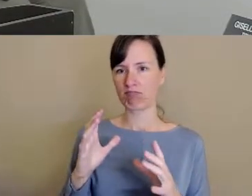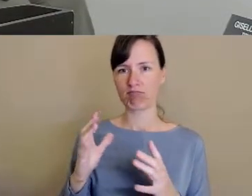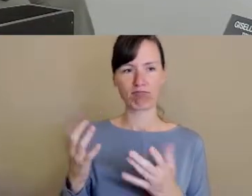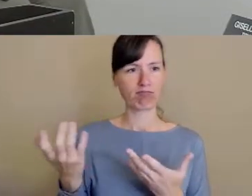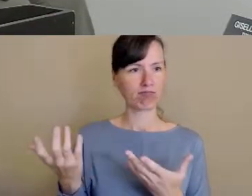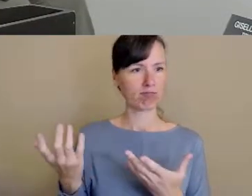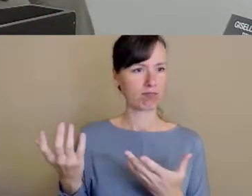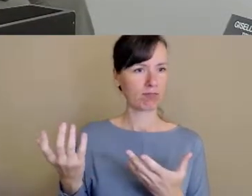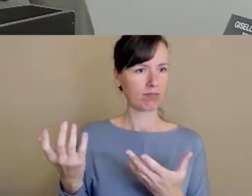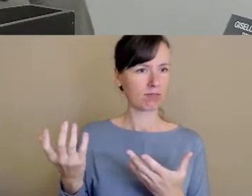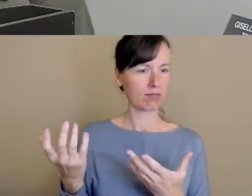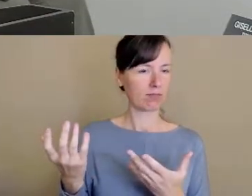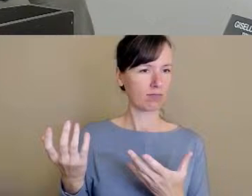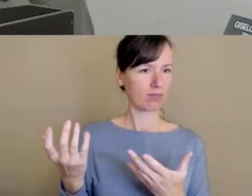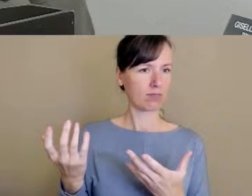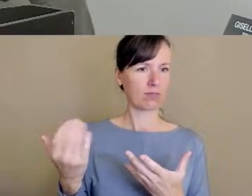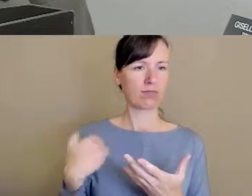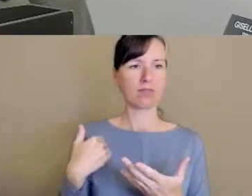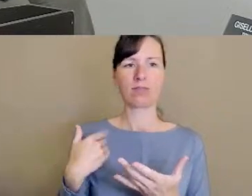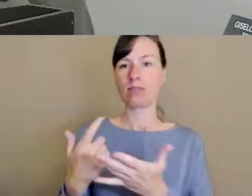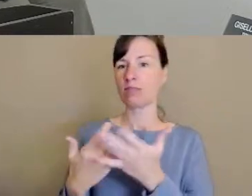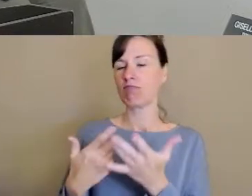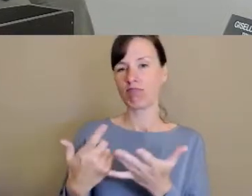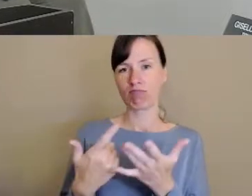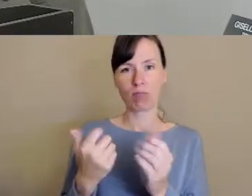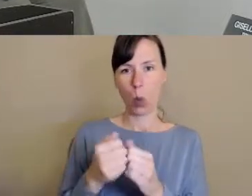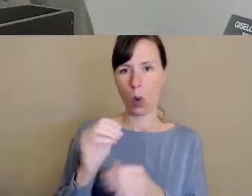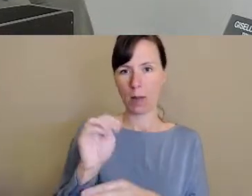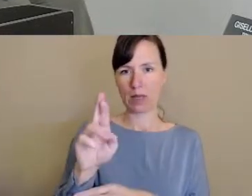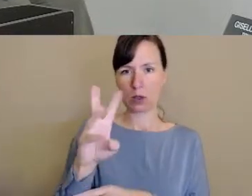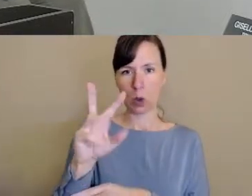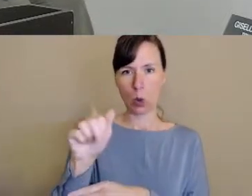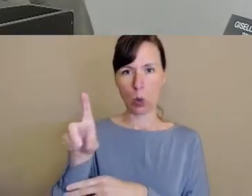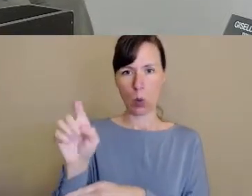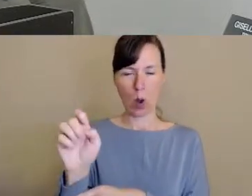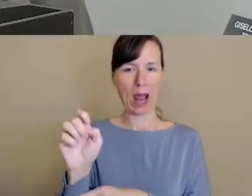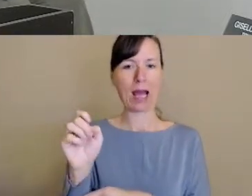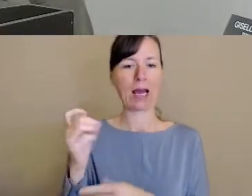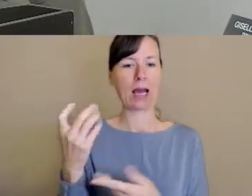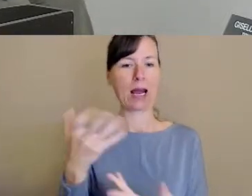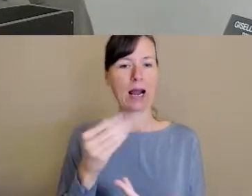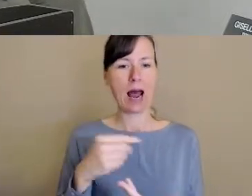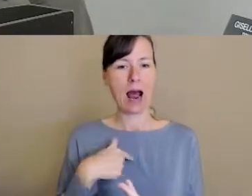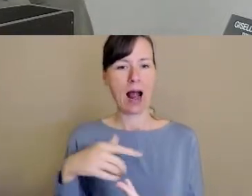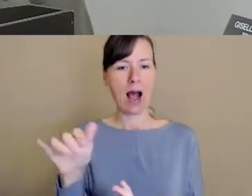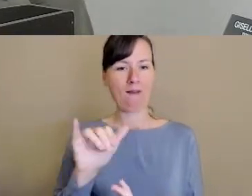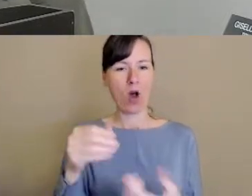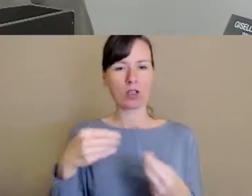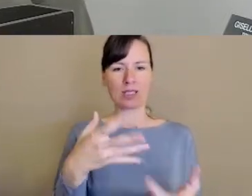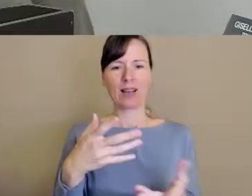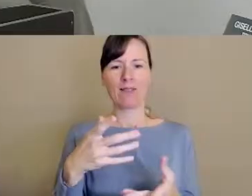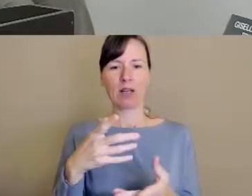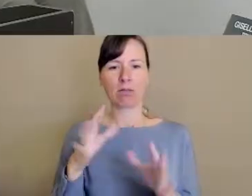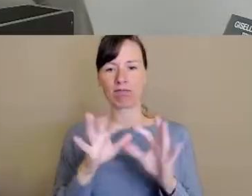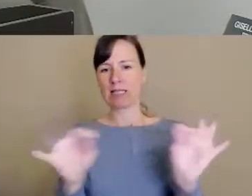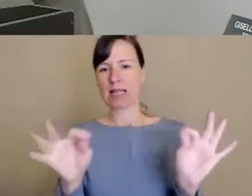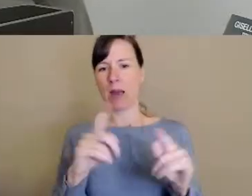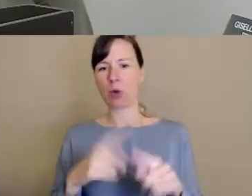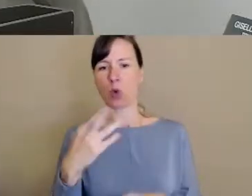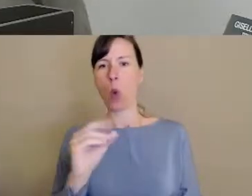and I've also given a statement to the Horklers that they can share with you. But there's lots of concern about the